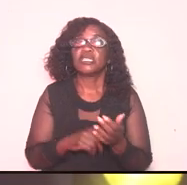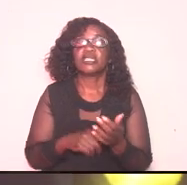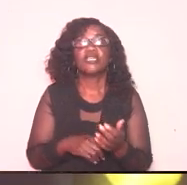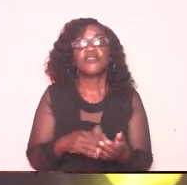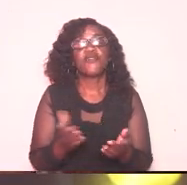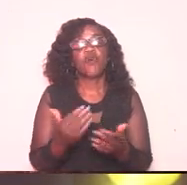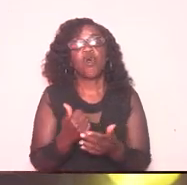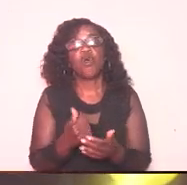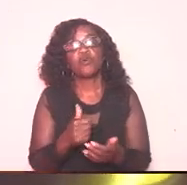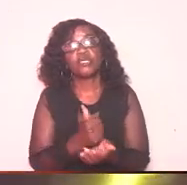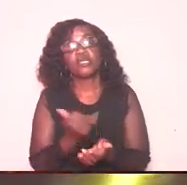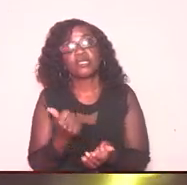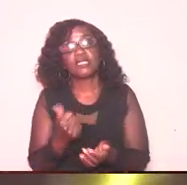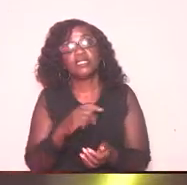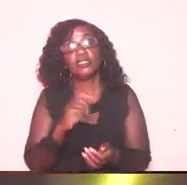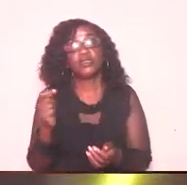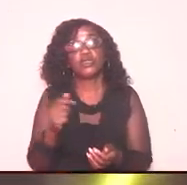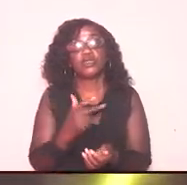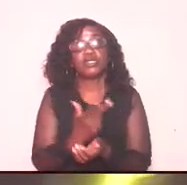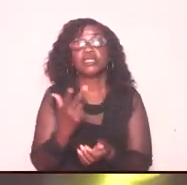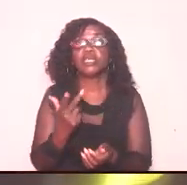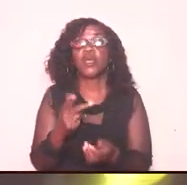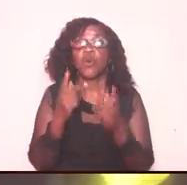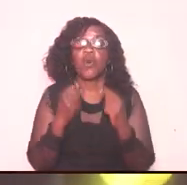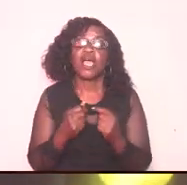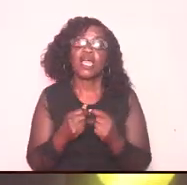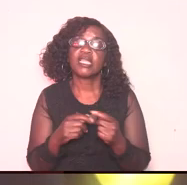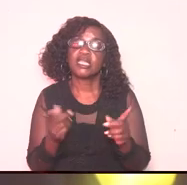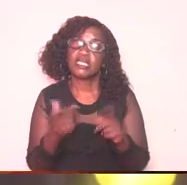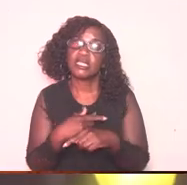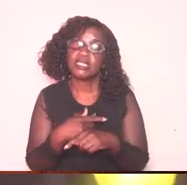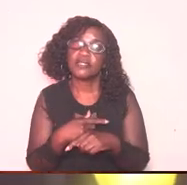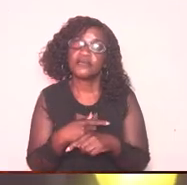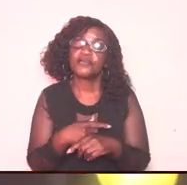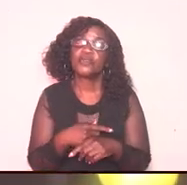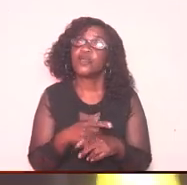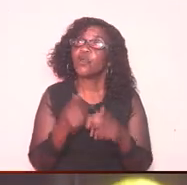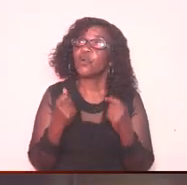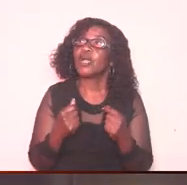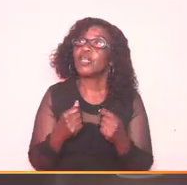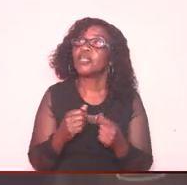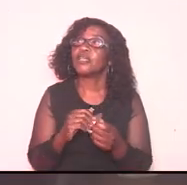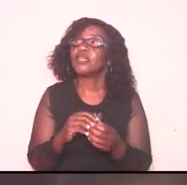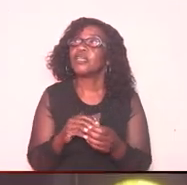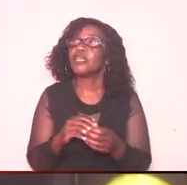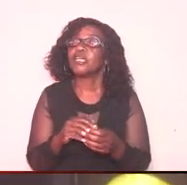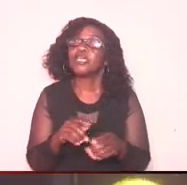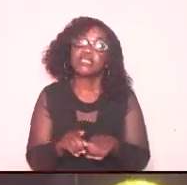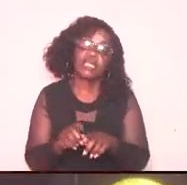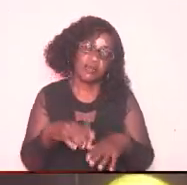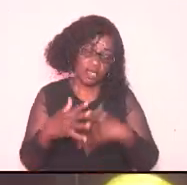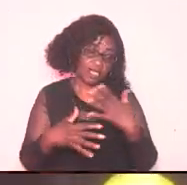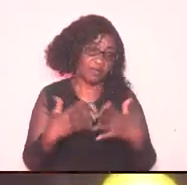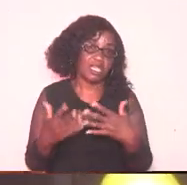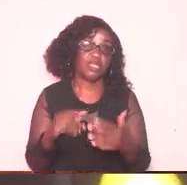to 18, right? And we're going to tell you why exactly the legislature did make this move and why exactly it is in the best interest of society, and we're going to fully explain to you what the role of